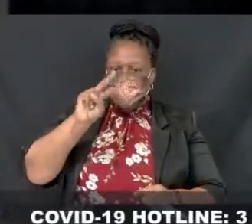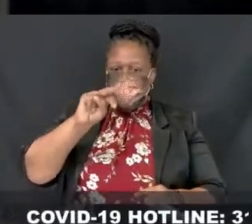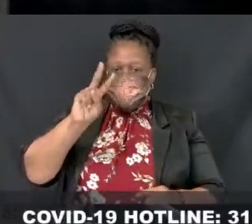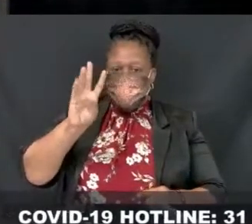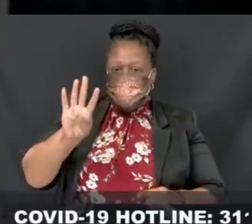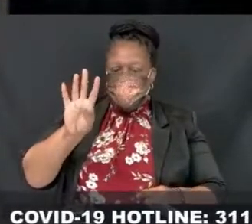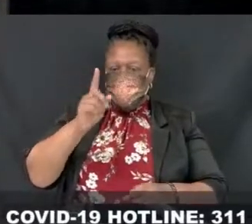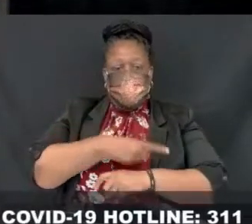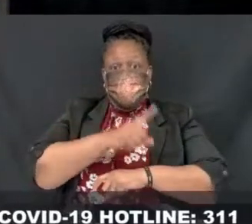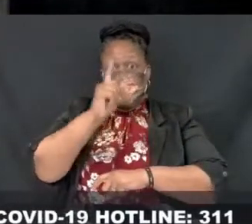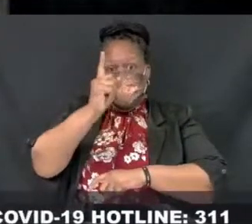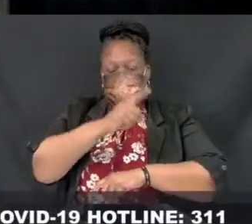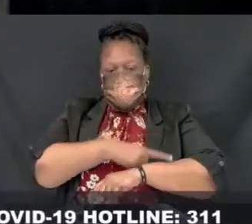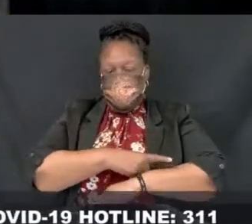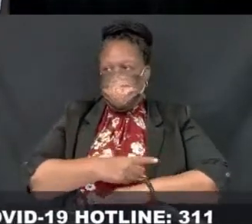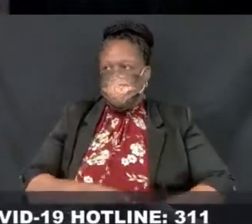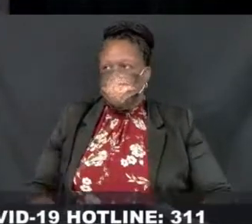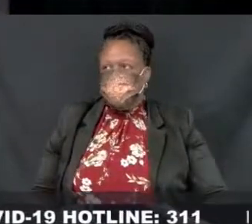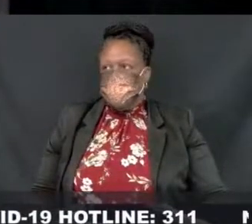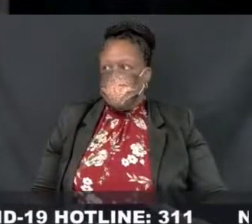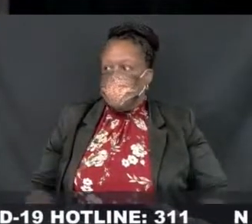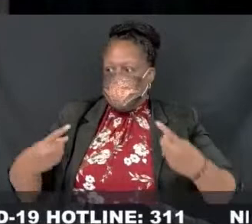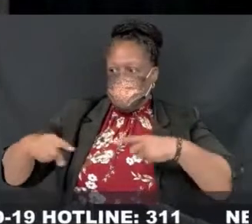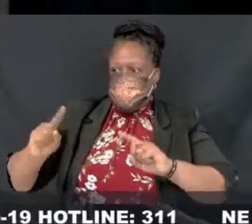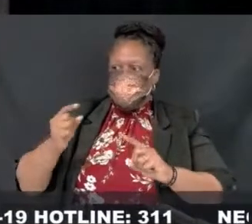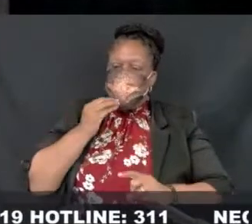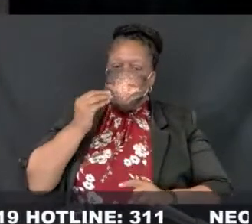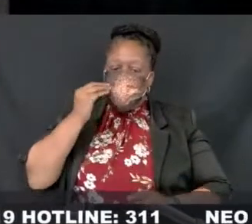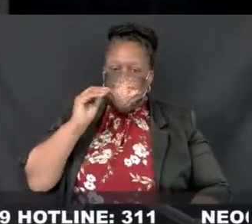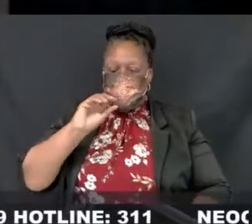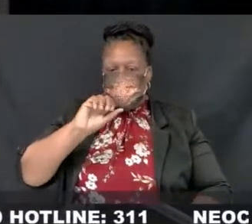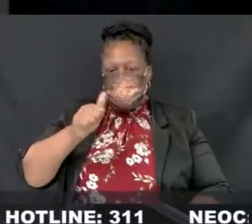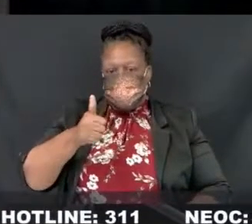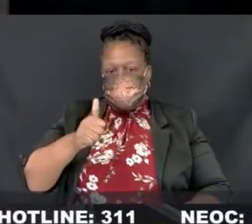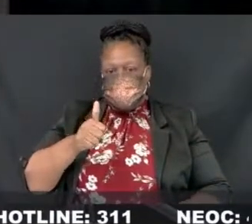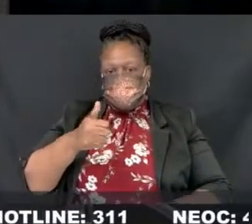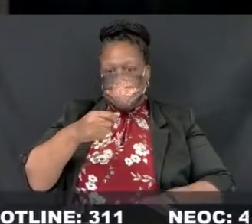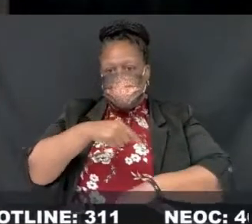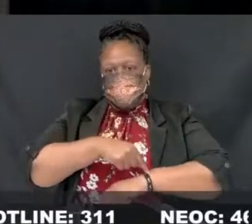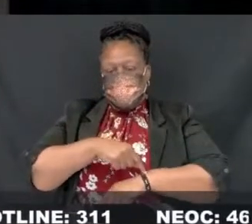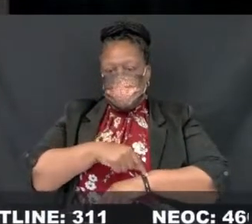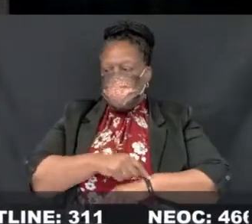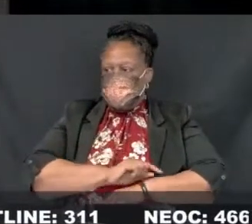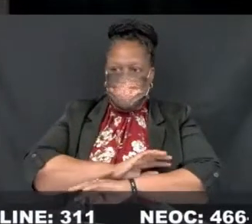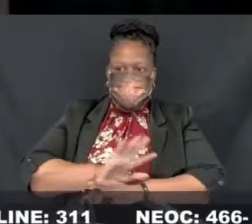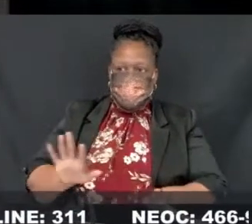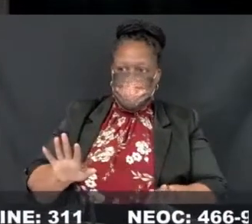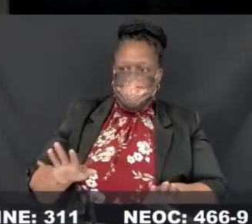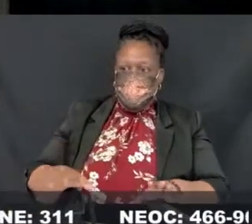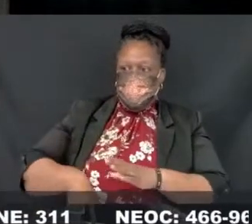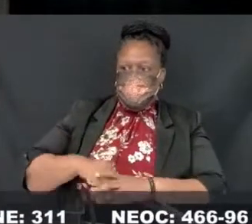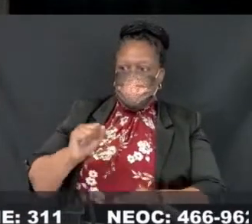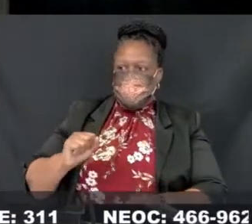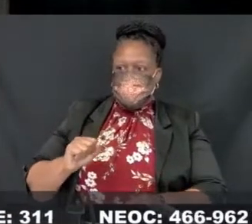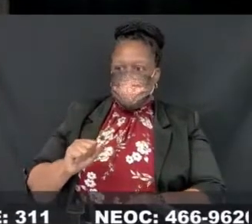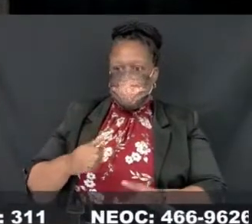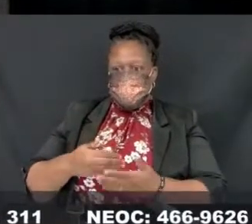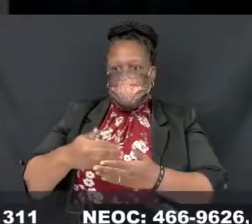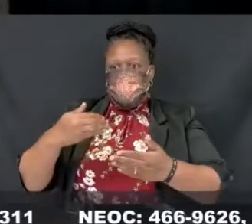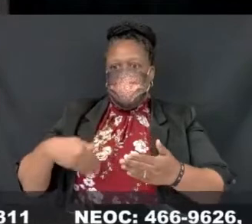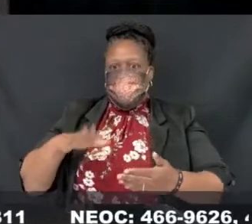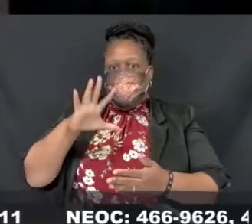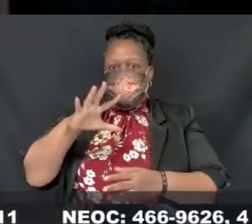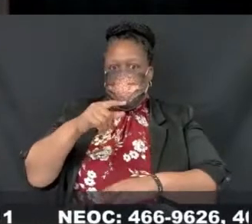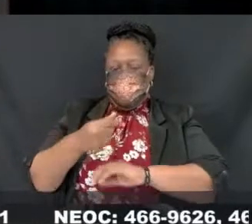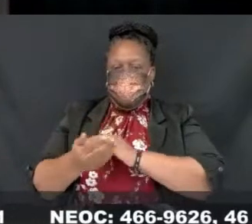hours, or that you have to reach home by 6 o'clock or 10 o'clock. Nobody likes that sort of a thing, and